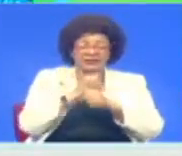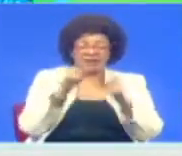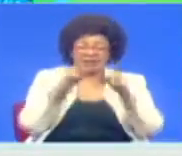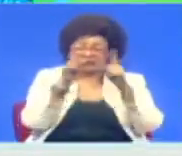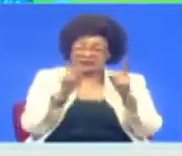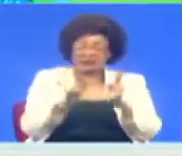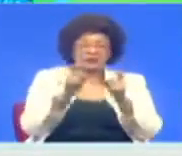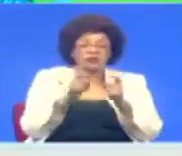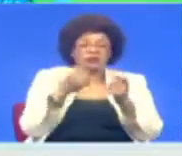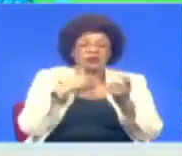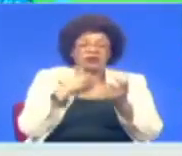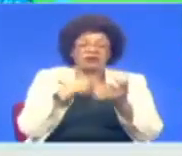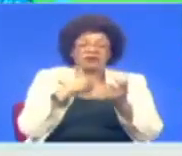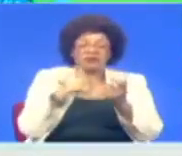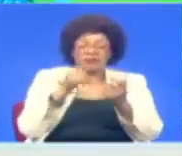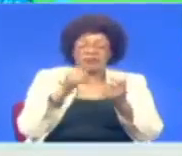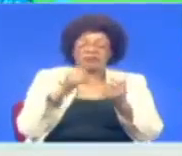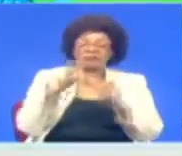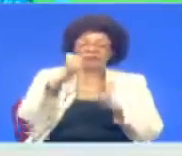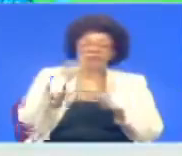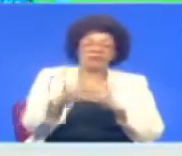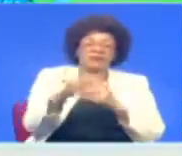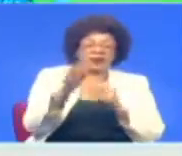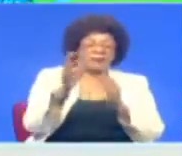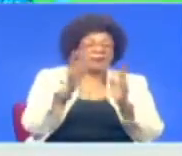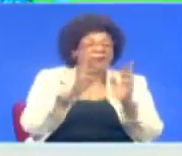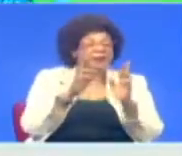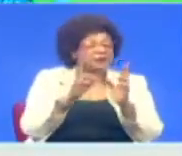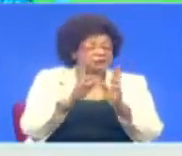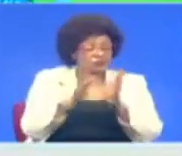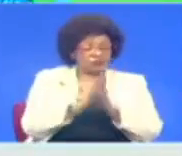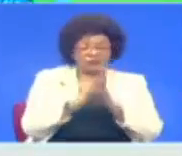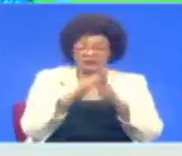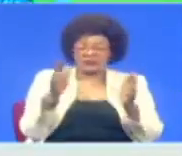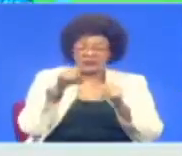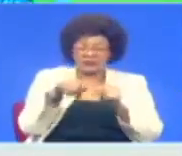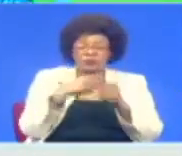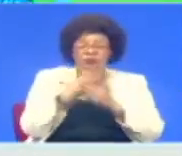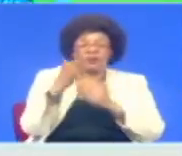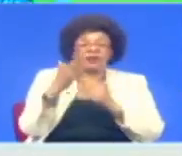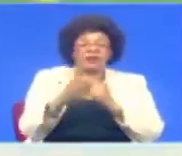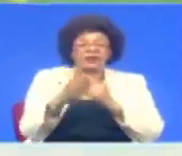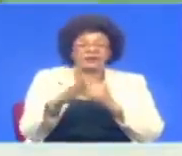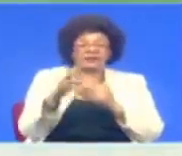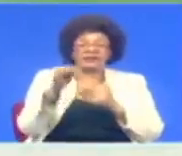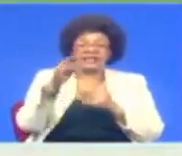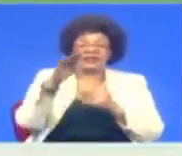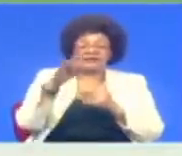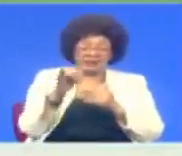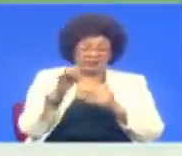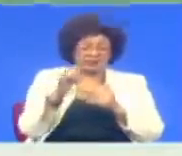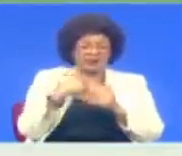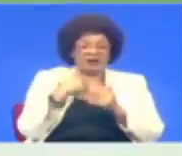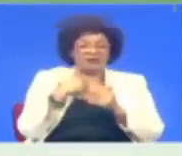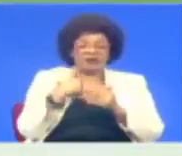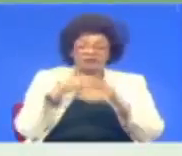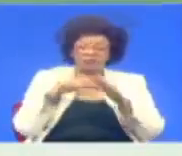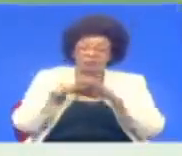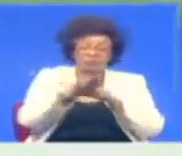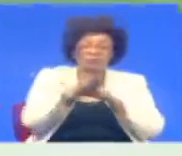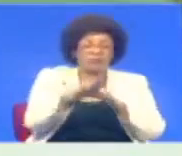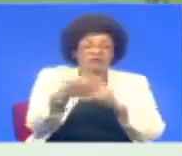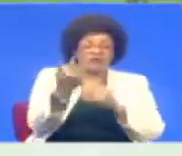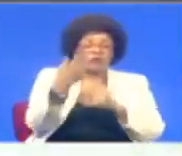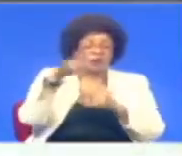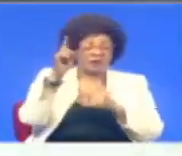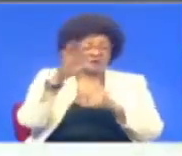to simulate the upcoming league season in preparation for its start this coming weekend. Stephen Waroro's lone goal gave Bidco United the win,